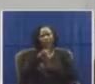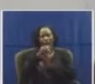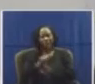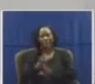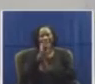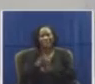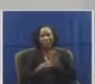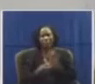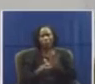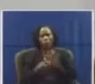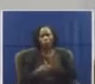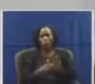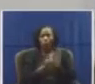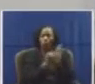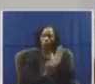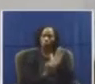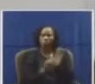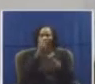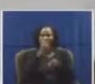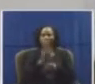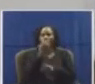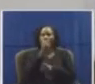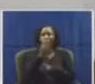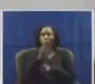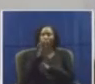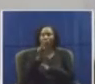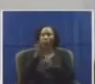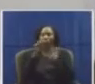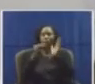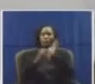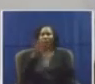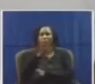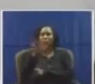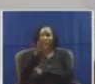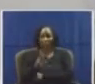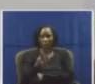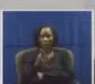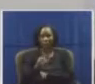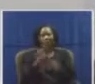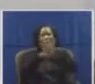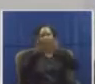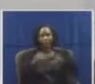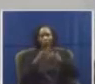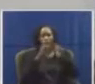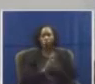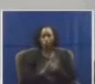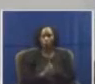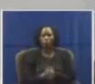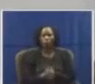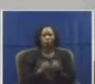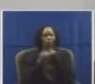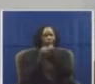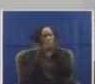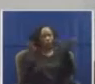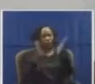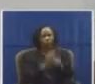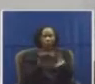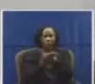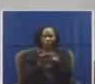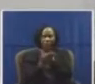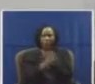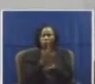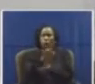a shortage of 1.1 billion rand. So clearly, given the hundreds of, or the large number of cases referred to by the